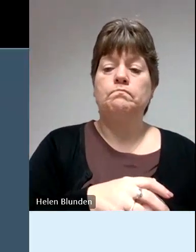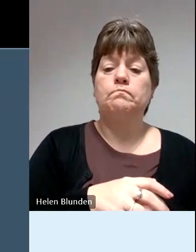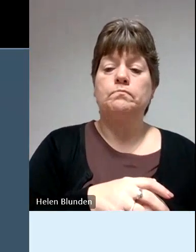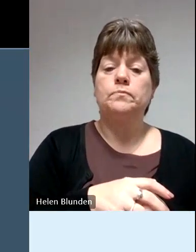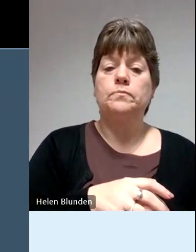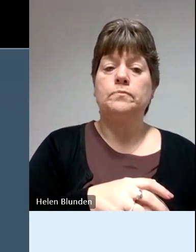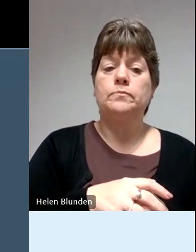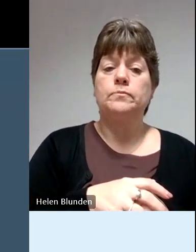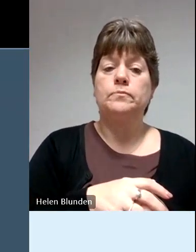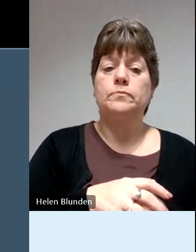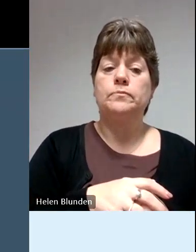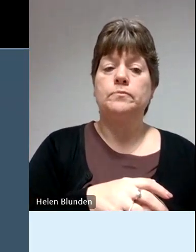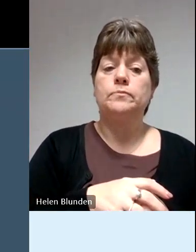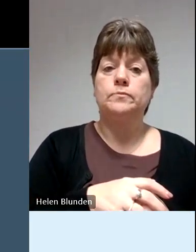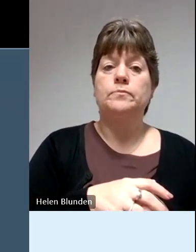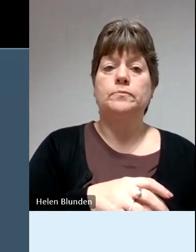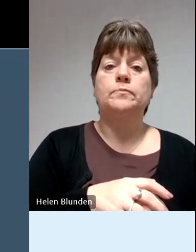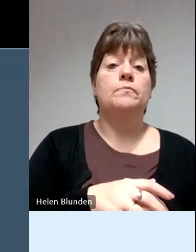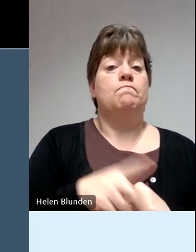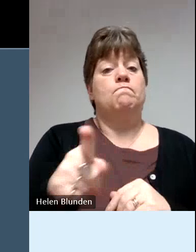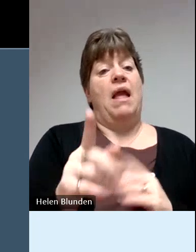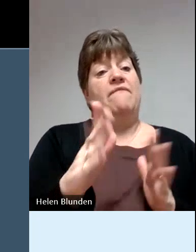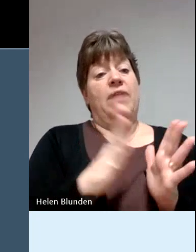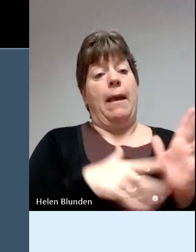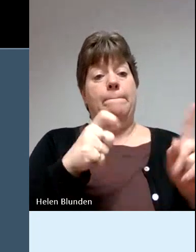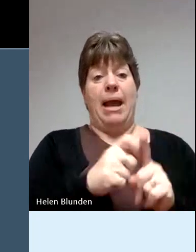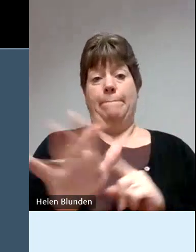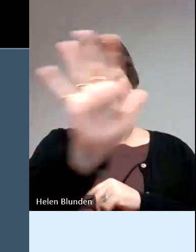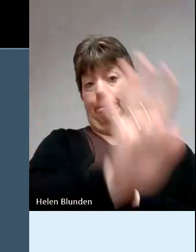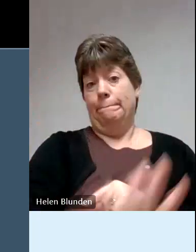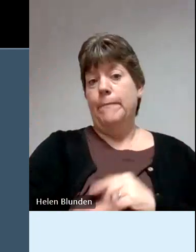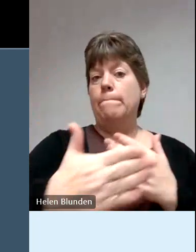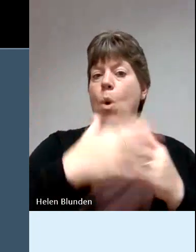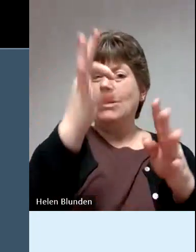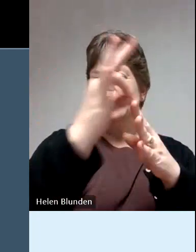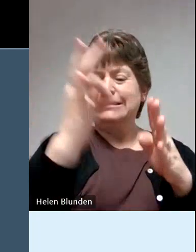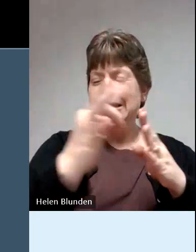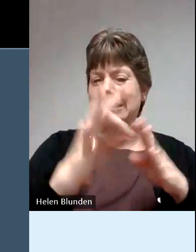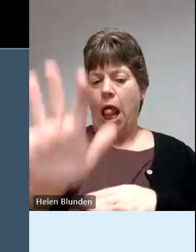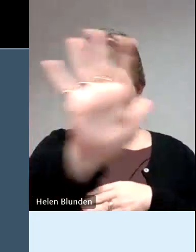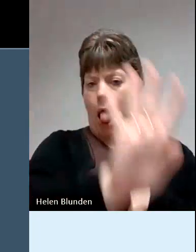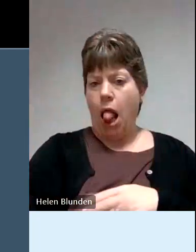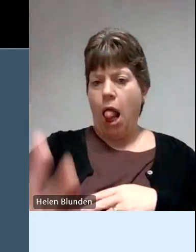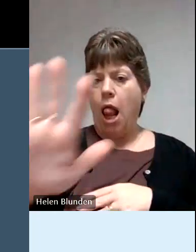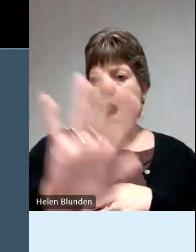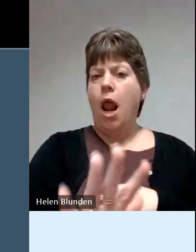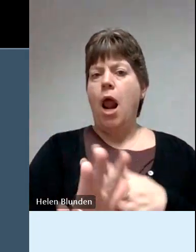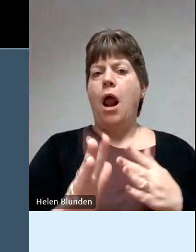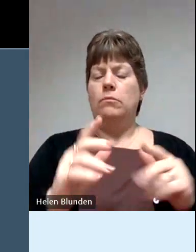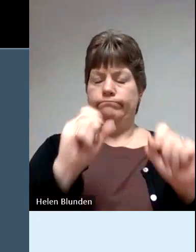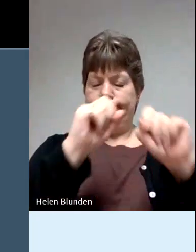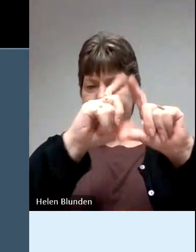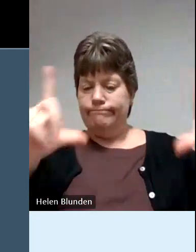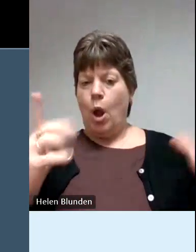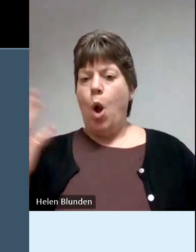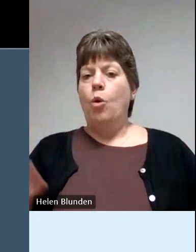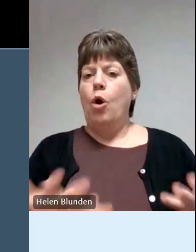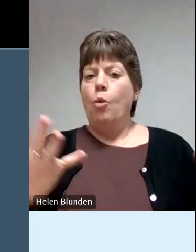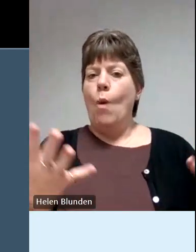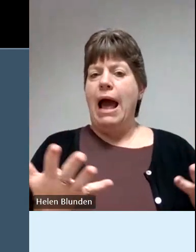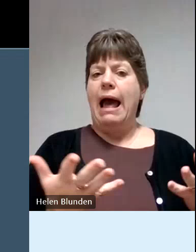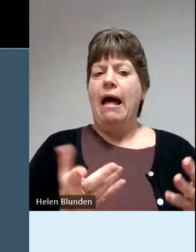are commonly experienced. And this map just shows in a little more detail and a little bit more pictorially where our